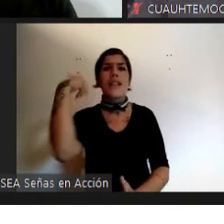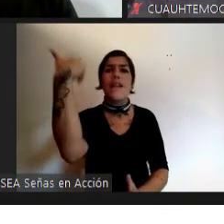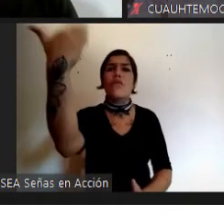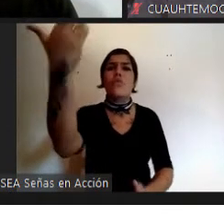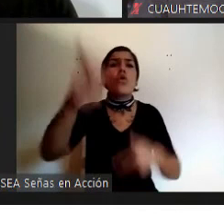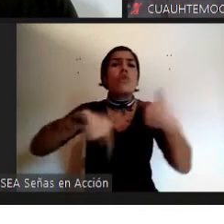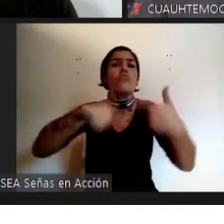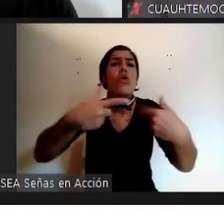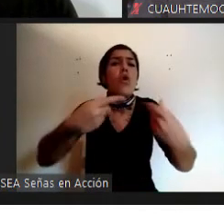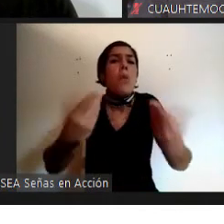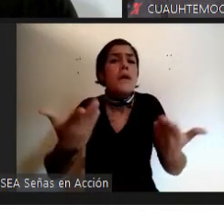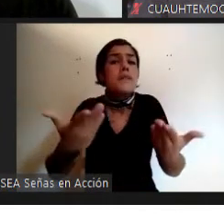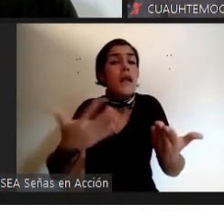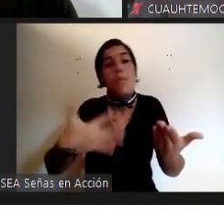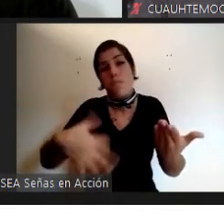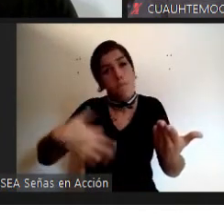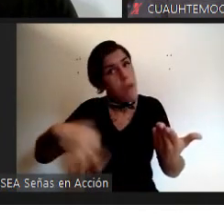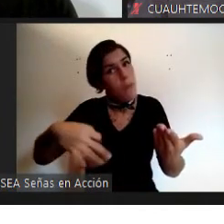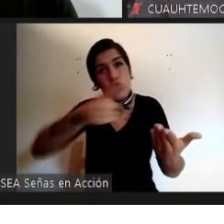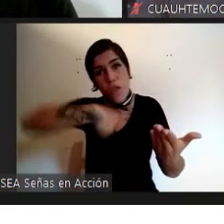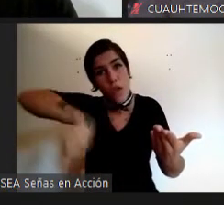be recontextualized.